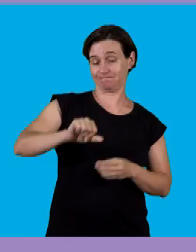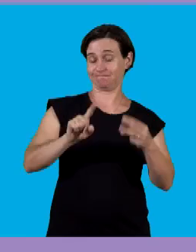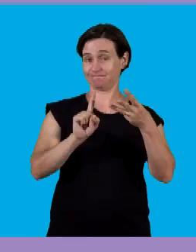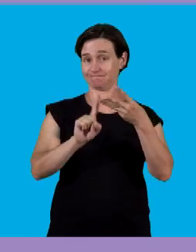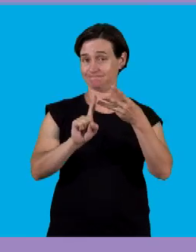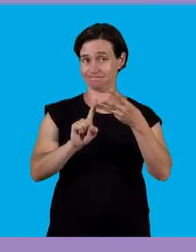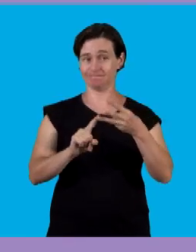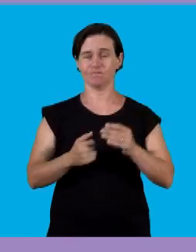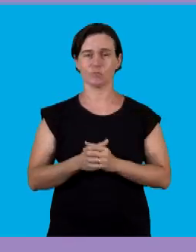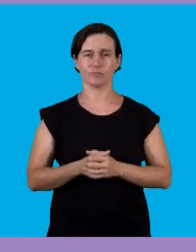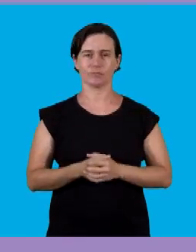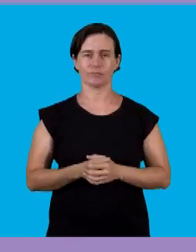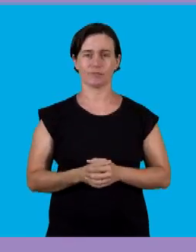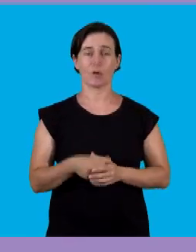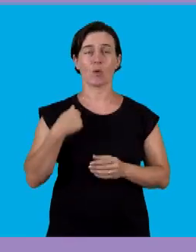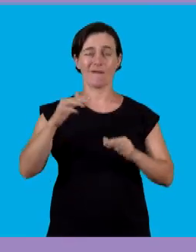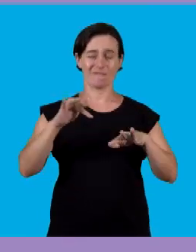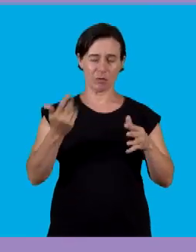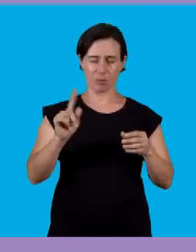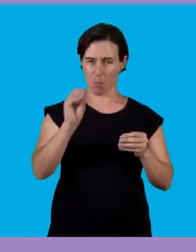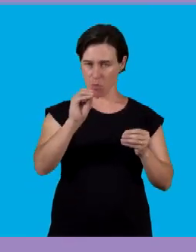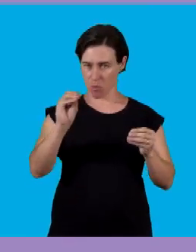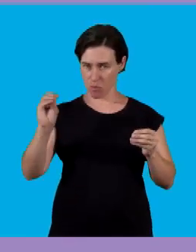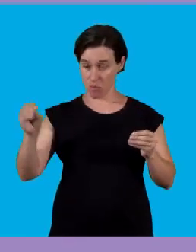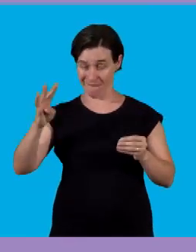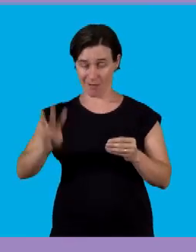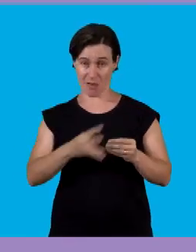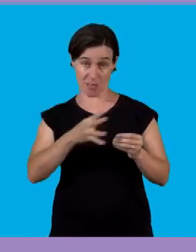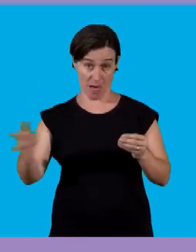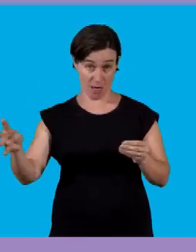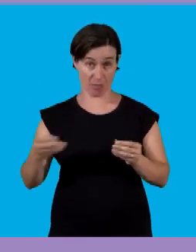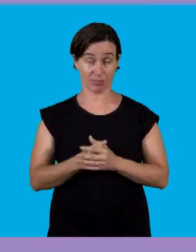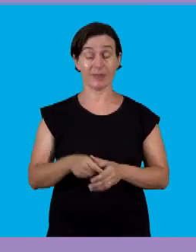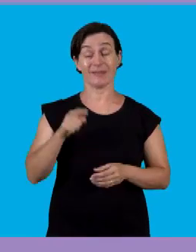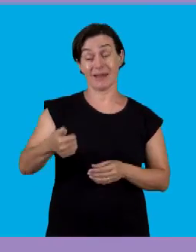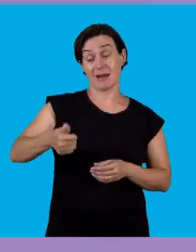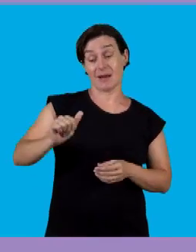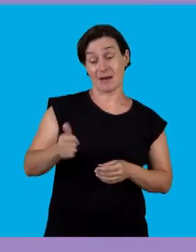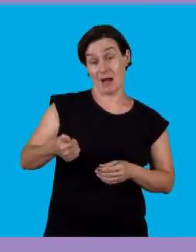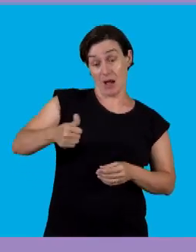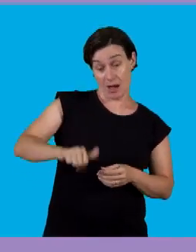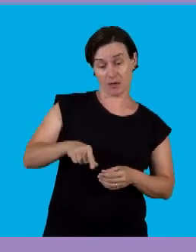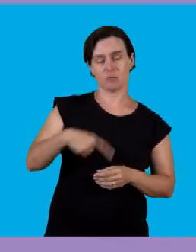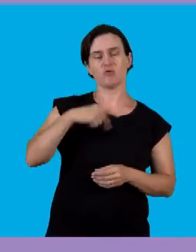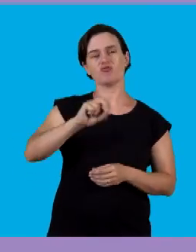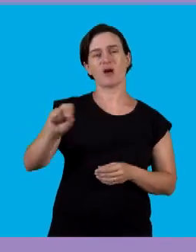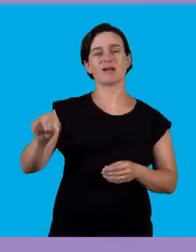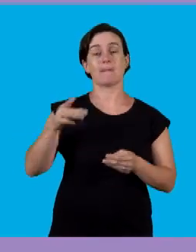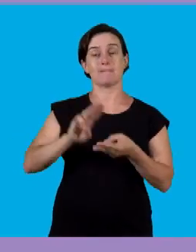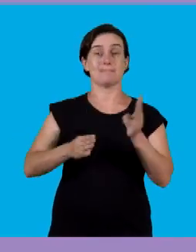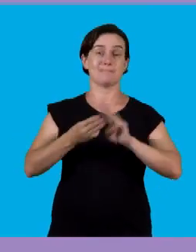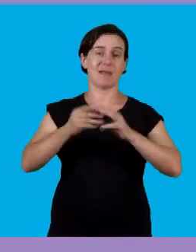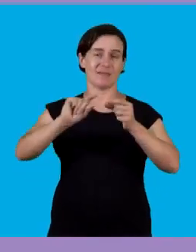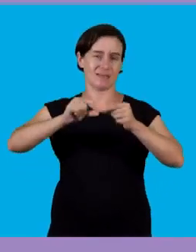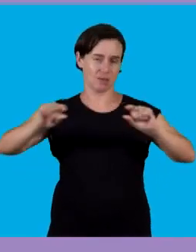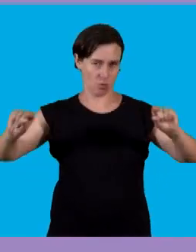next question. Now it says there, complete the table below and write down the equation to represent